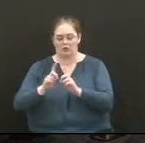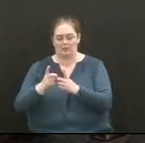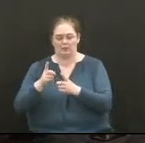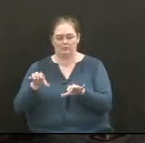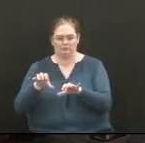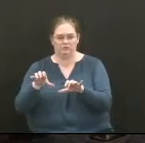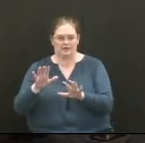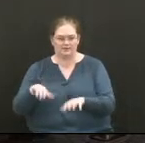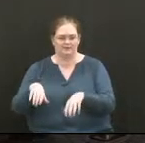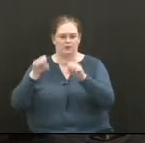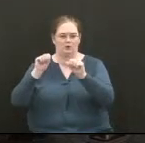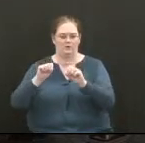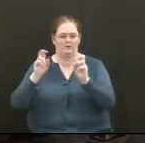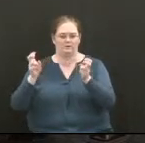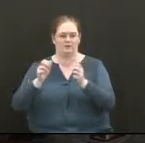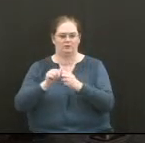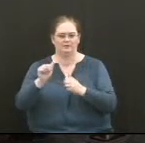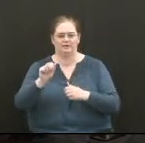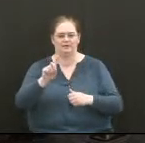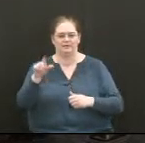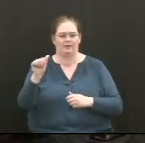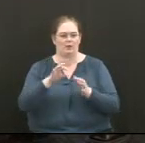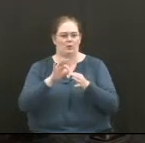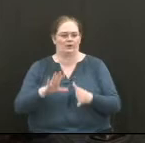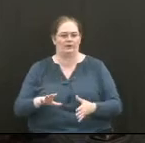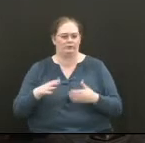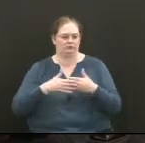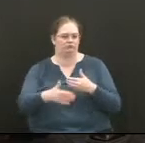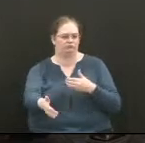that title of the ADA coordinator moving forward.